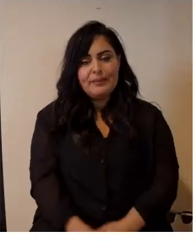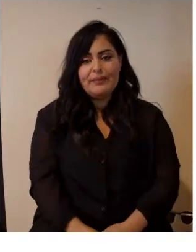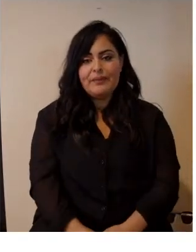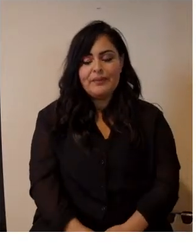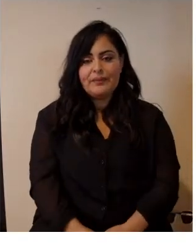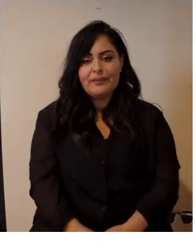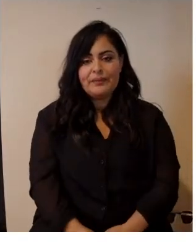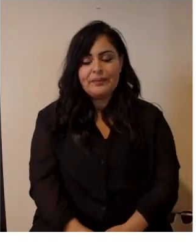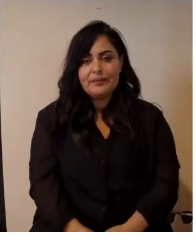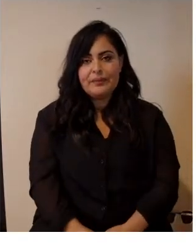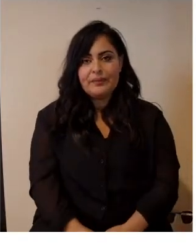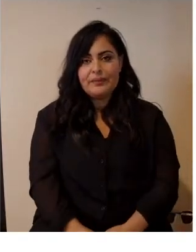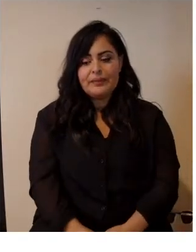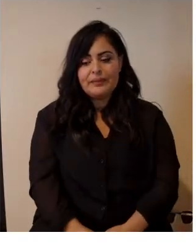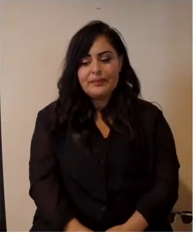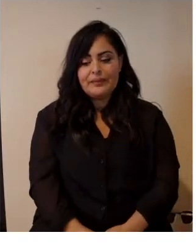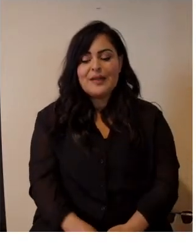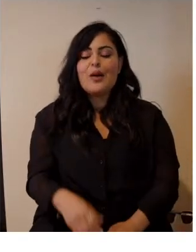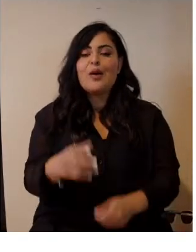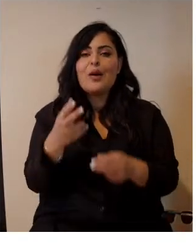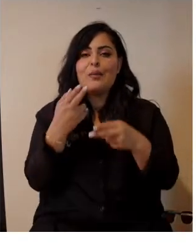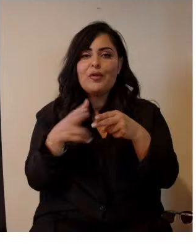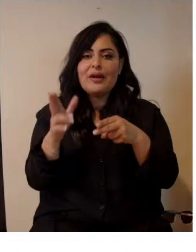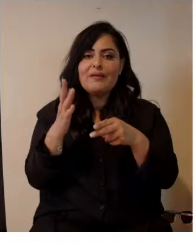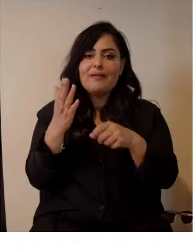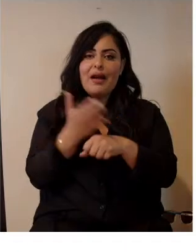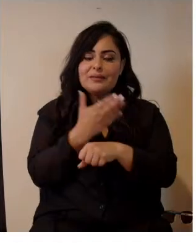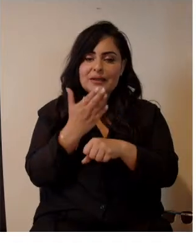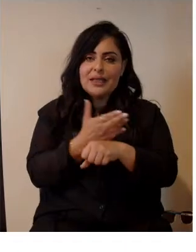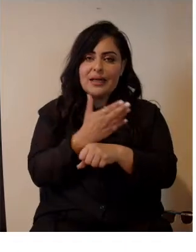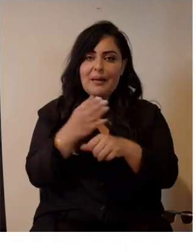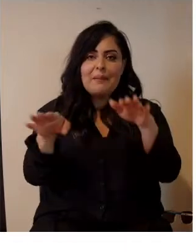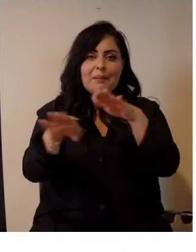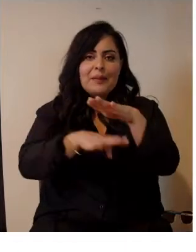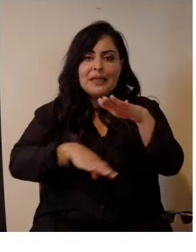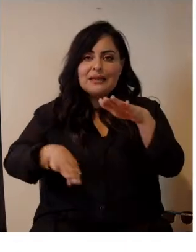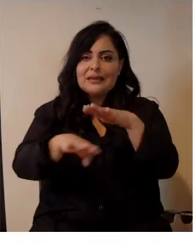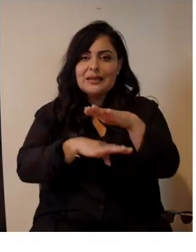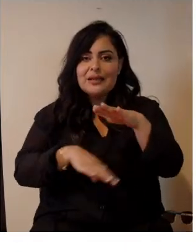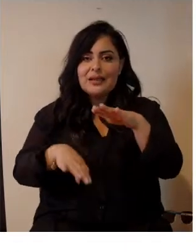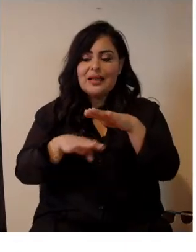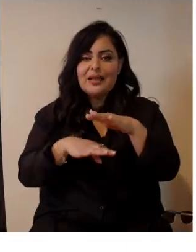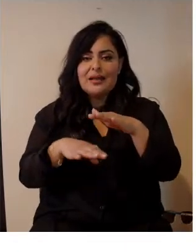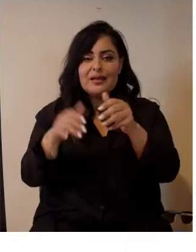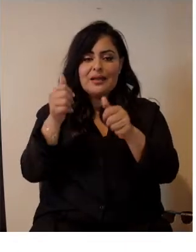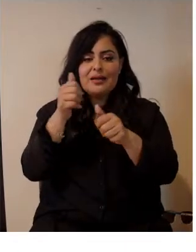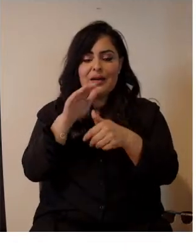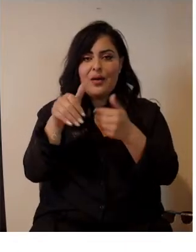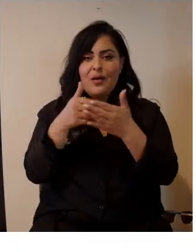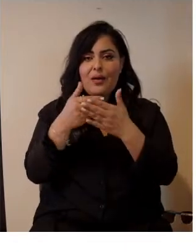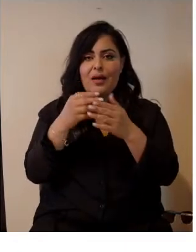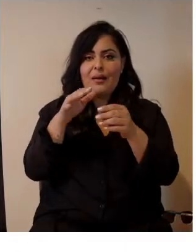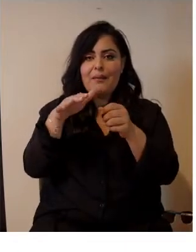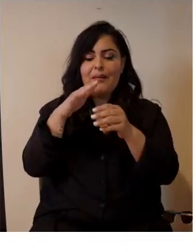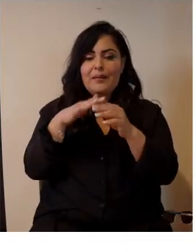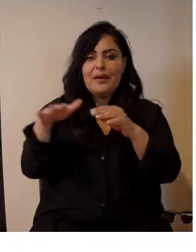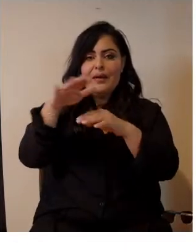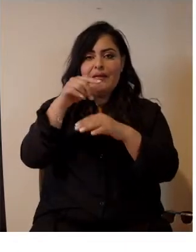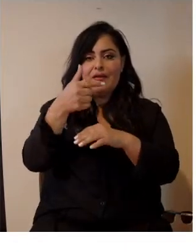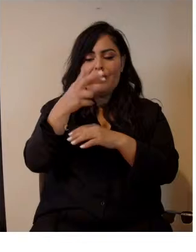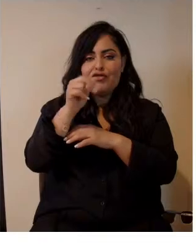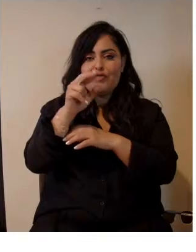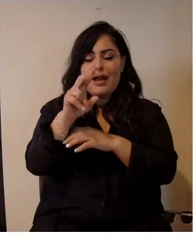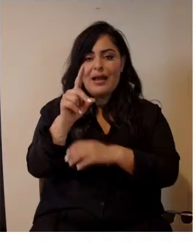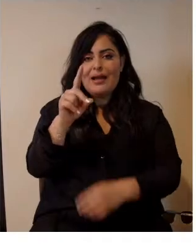brief update on that is basically Everybody above Highland to